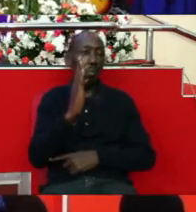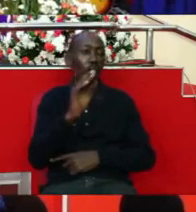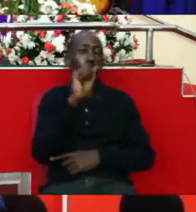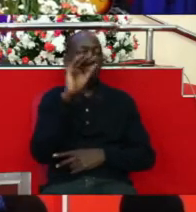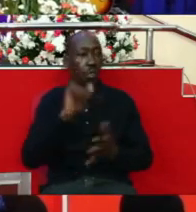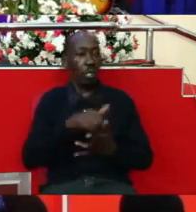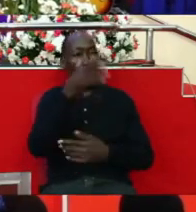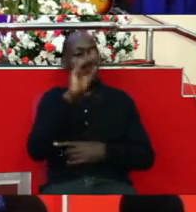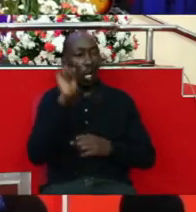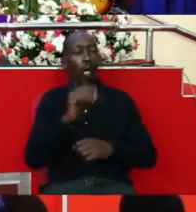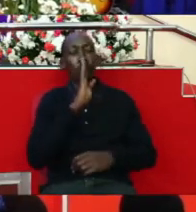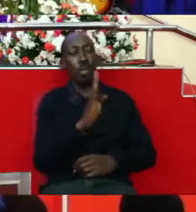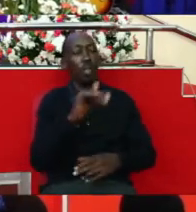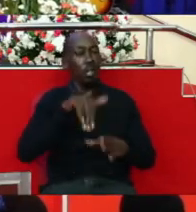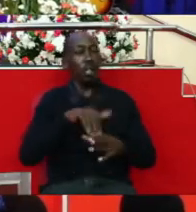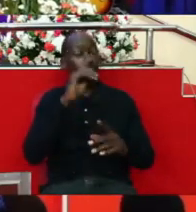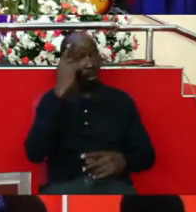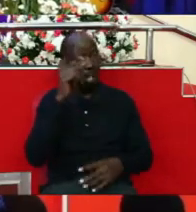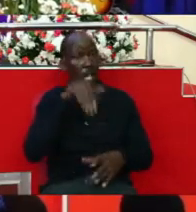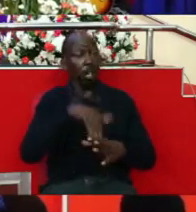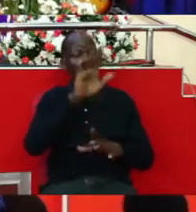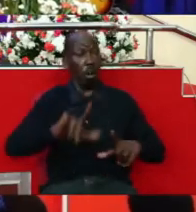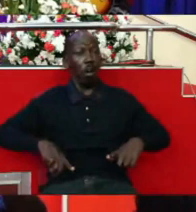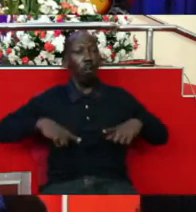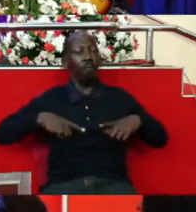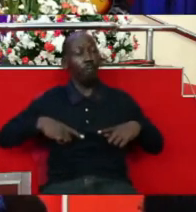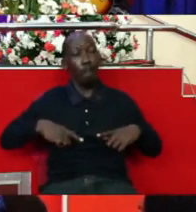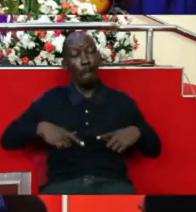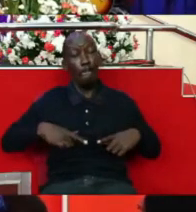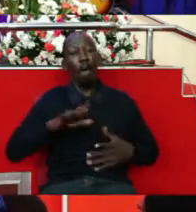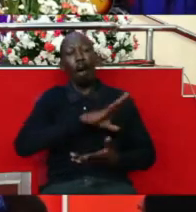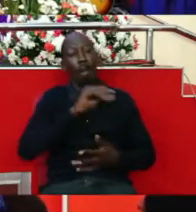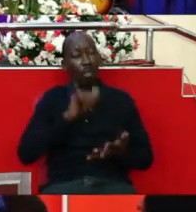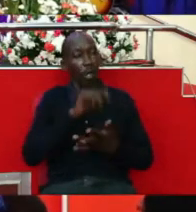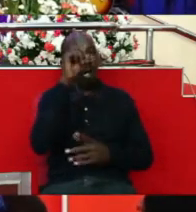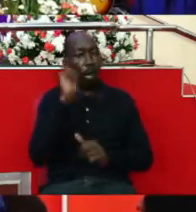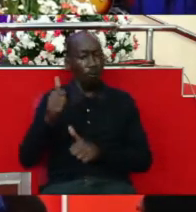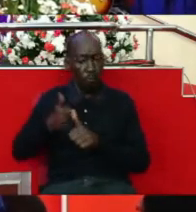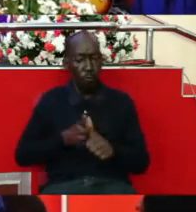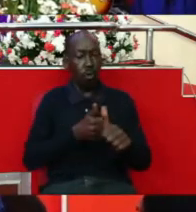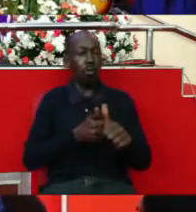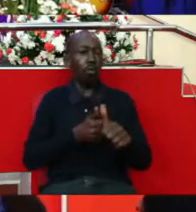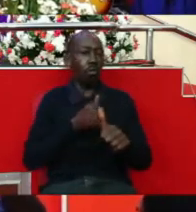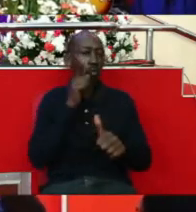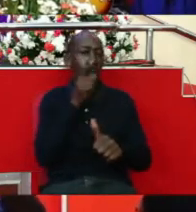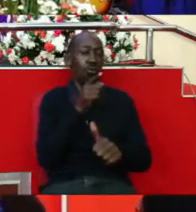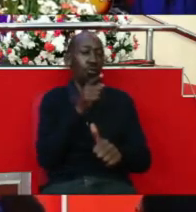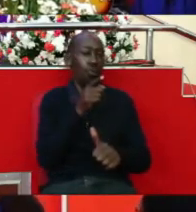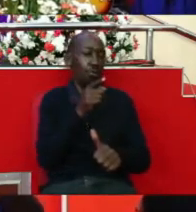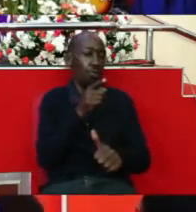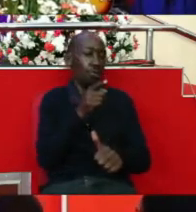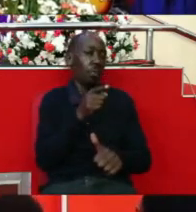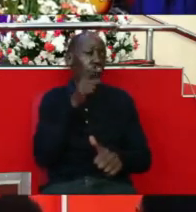that God can be in your life. Ili Mungu awe katika maisha yako. And that you can follow him. Na ili kwamba unaweza kumfuata. That